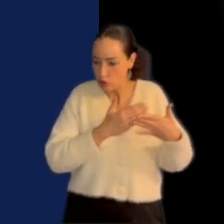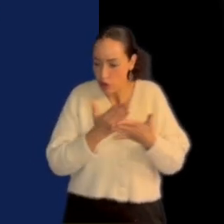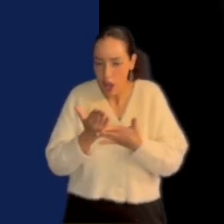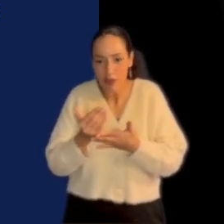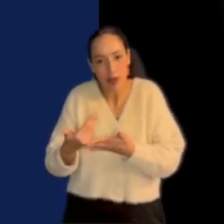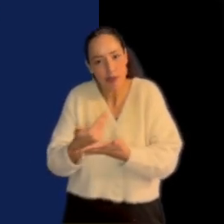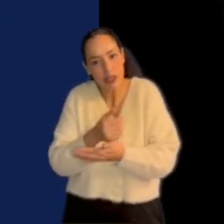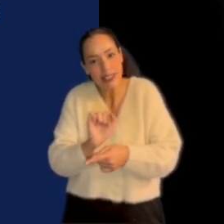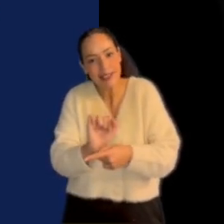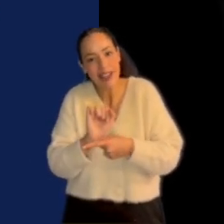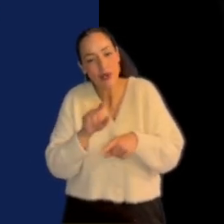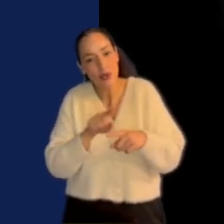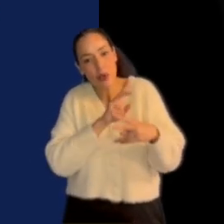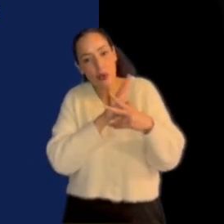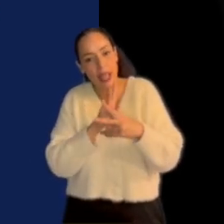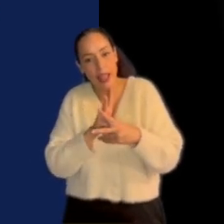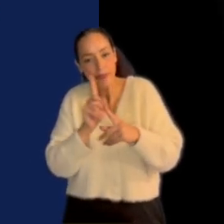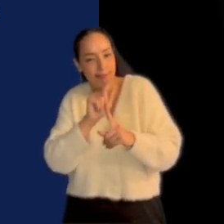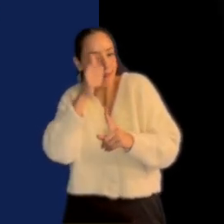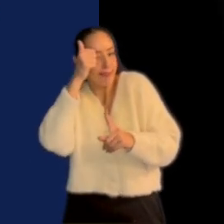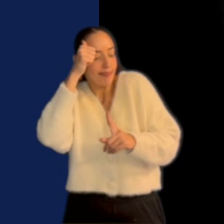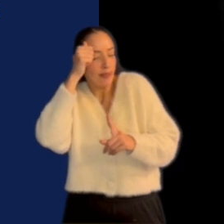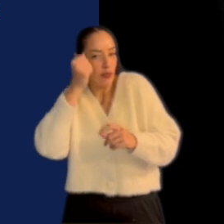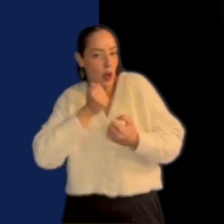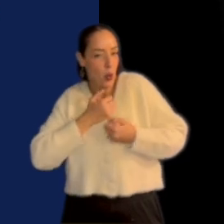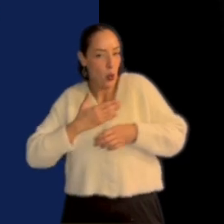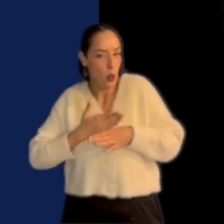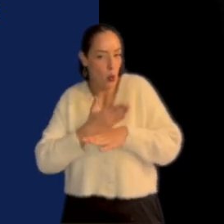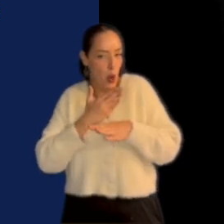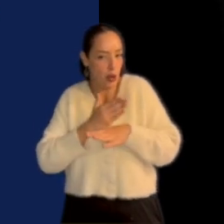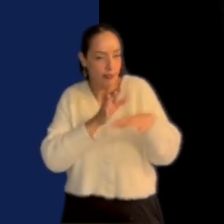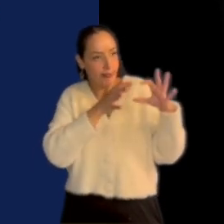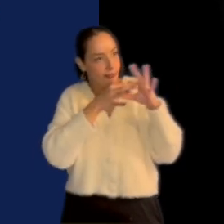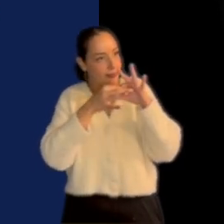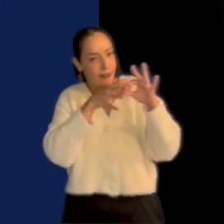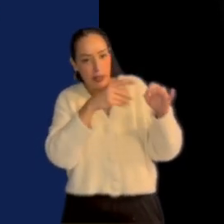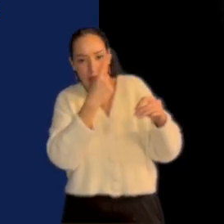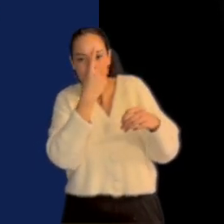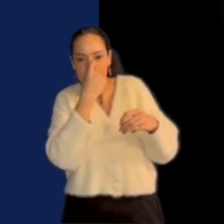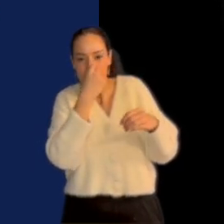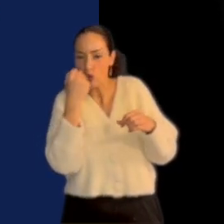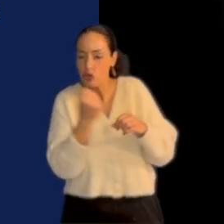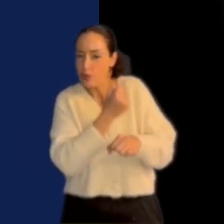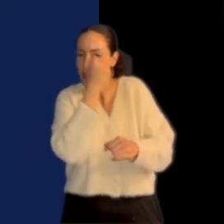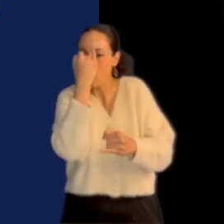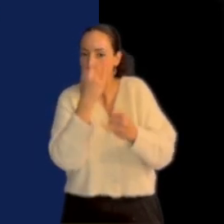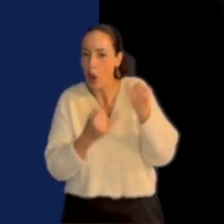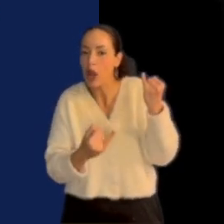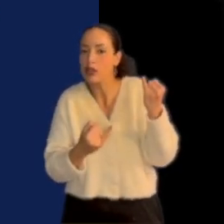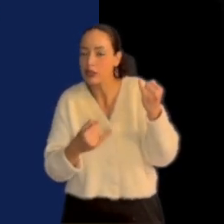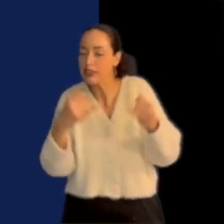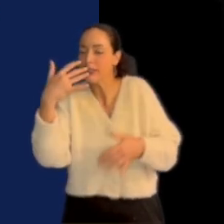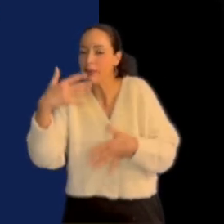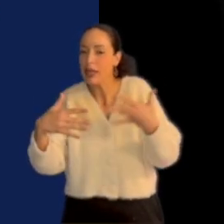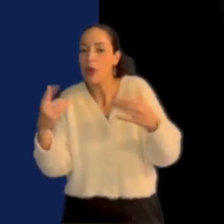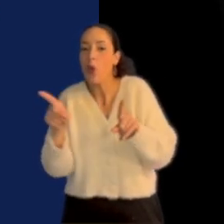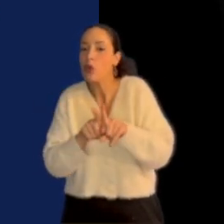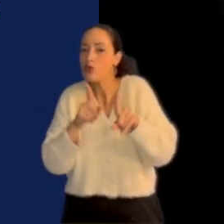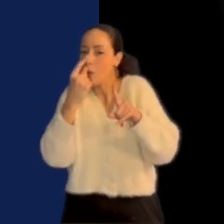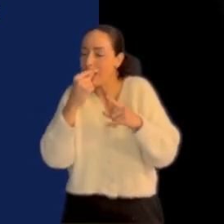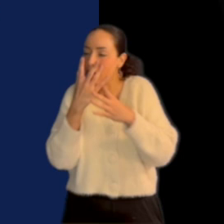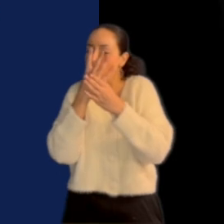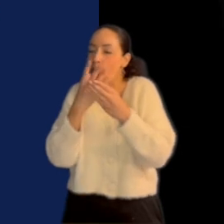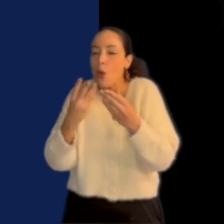that organisations have both the potential to exacerbate and ease pain, and so we must find a way to navigate within these